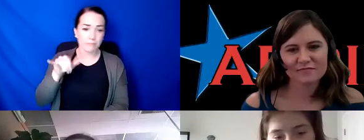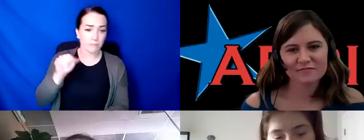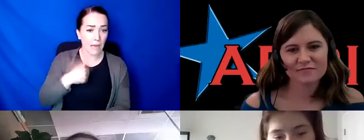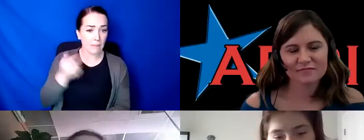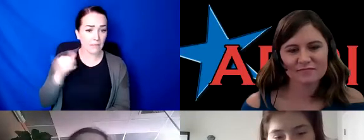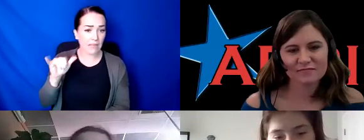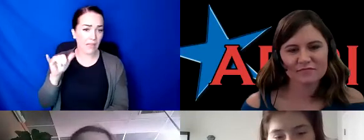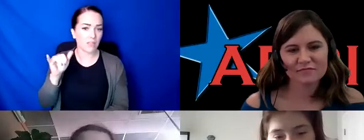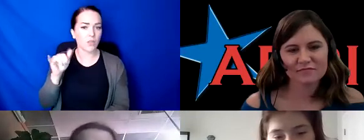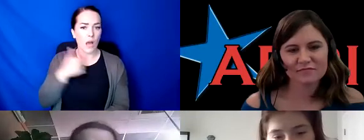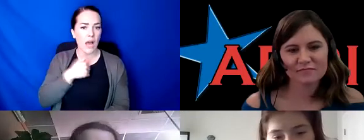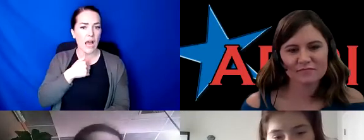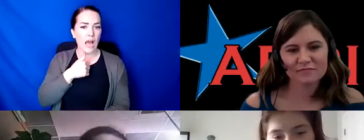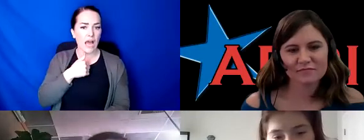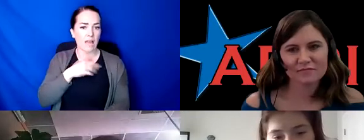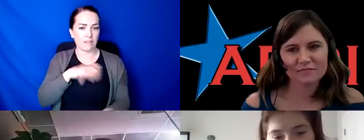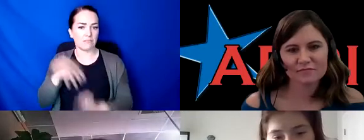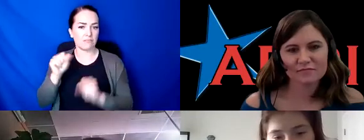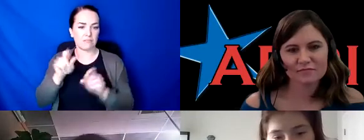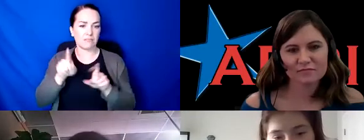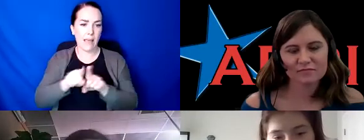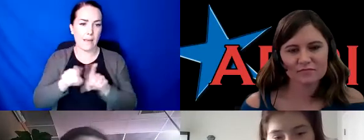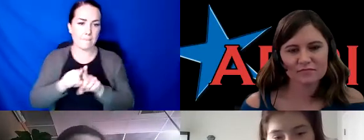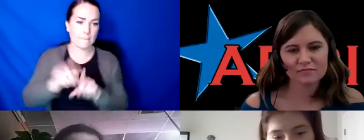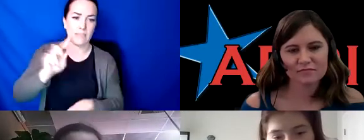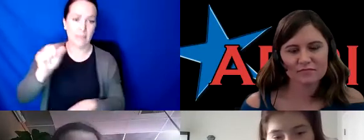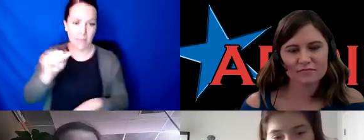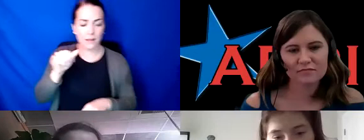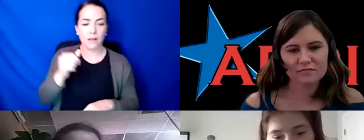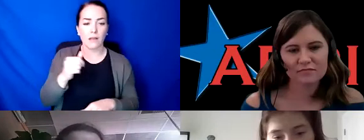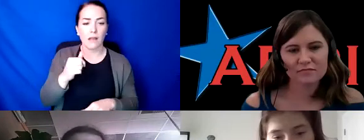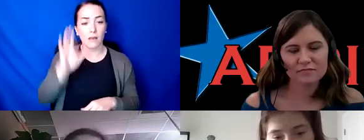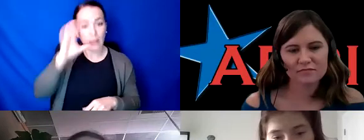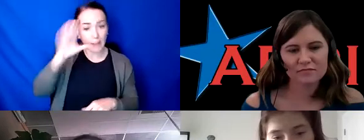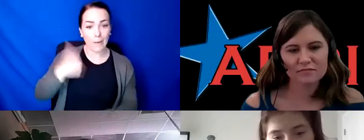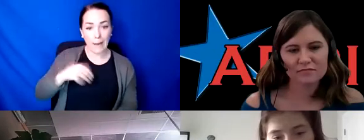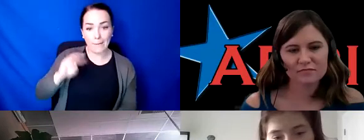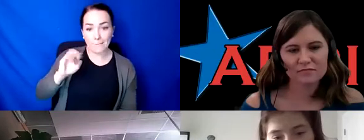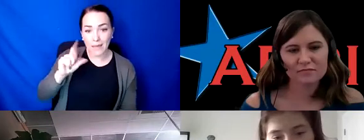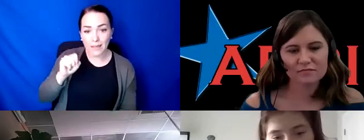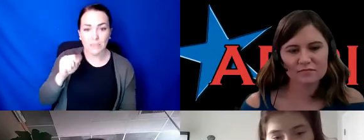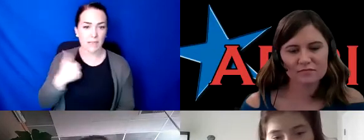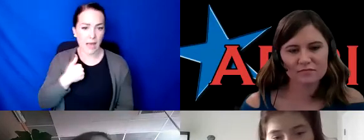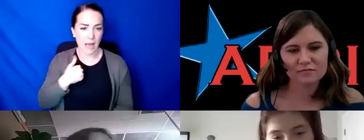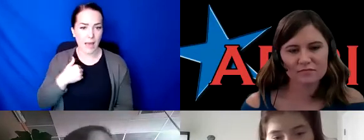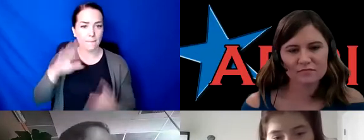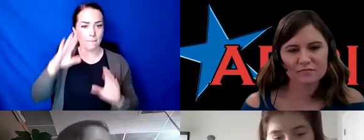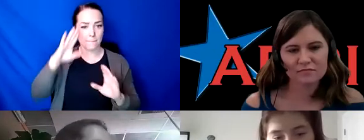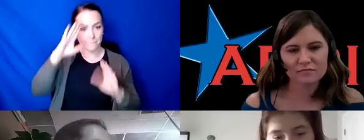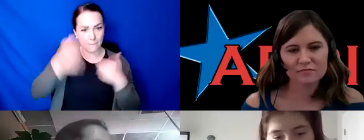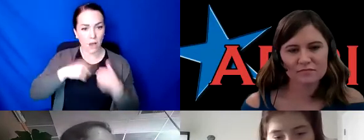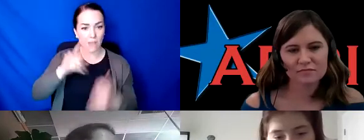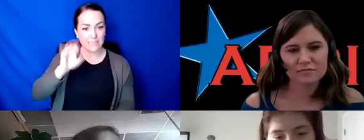like being disabled. It's just like, yeah, no, I'm autistic and mentally ill. Like, I'm not a person with autism or a person with